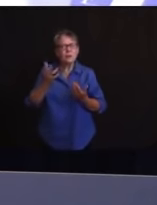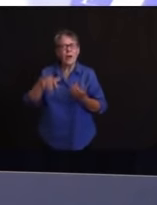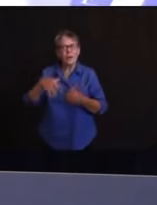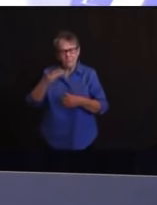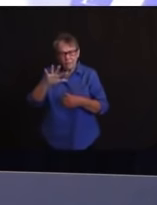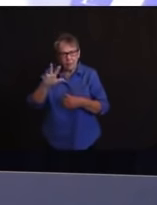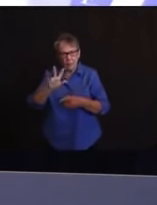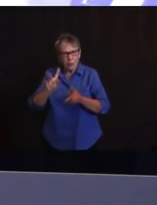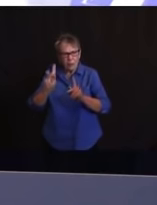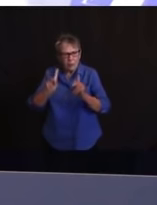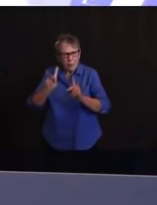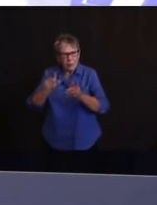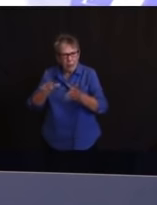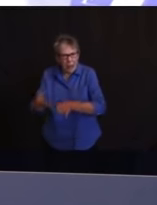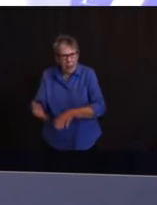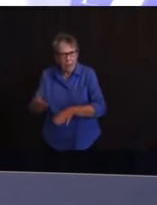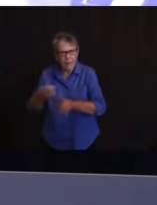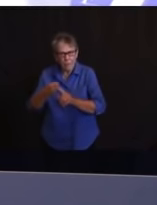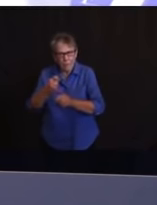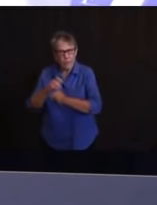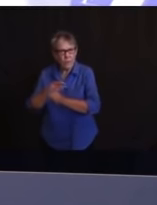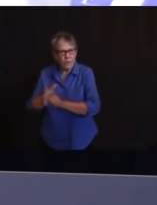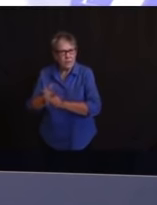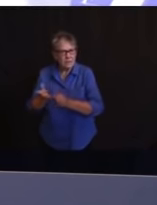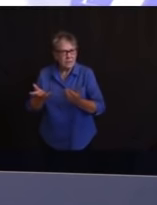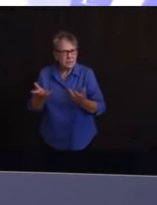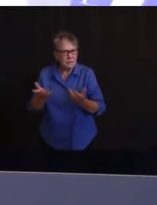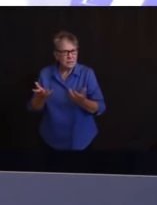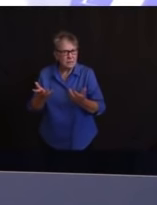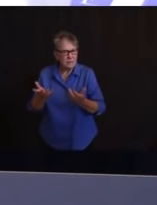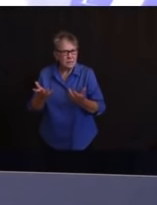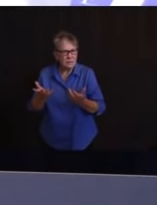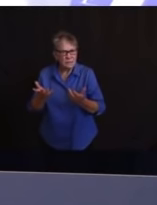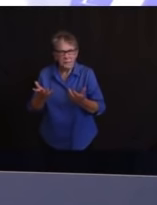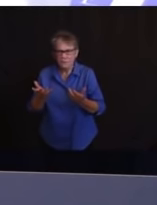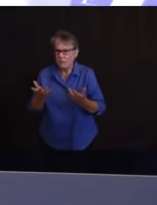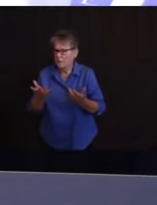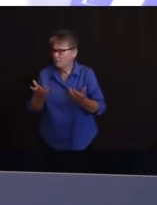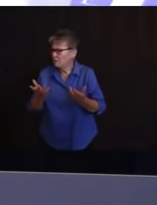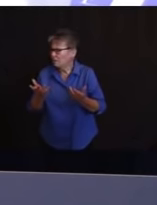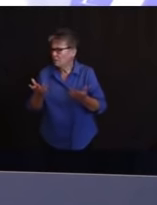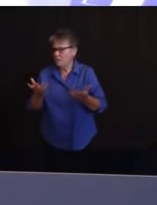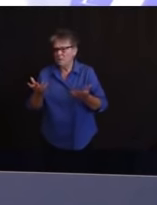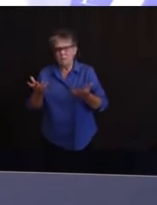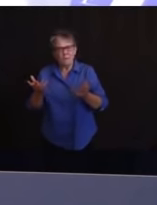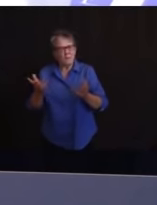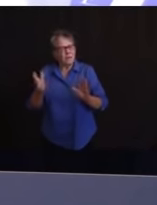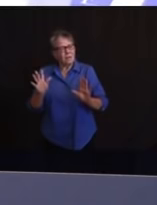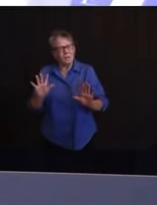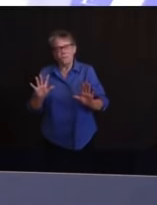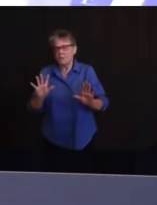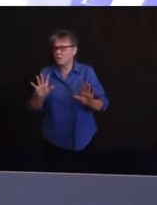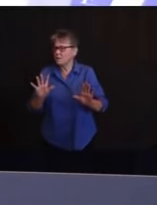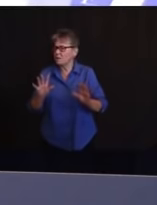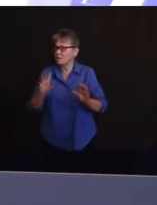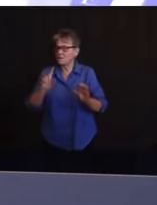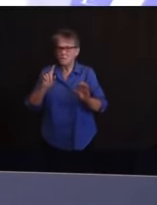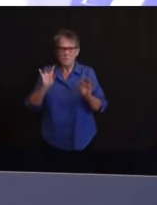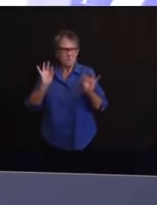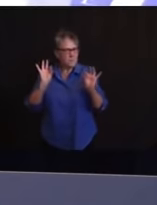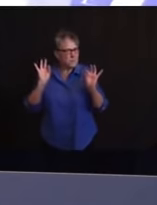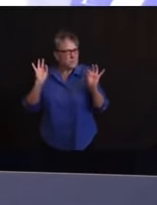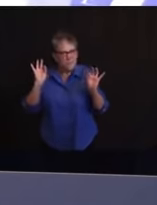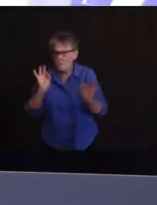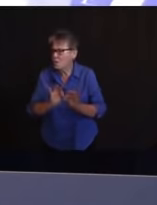severe illness from COVID-19. We need all residents to continue to take precautions and not to just protect themselves, but